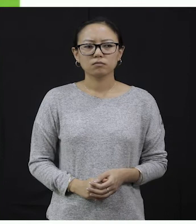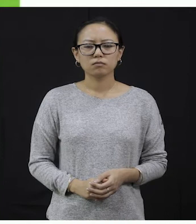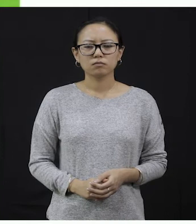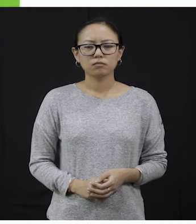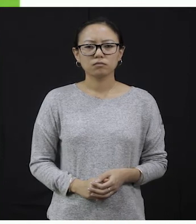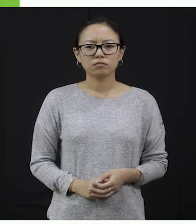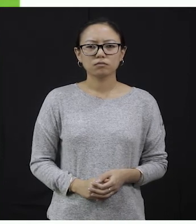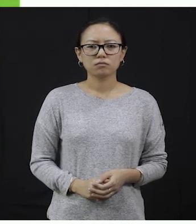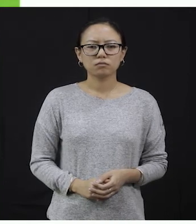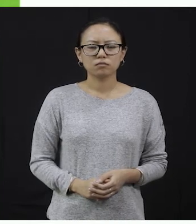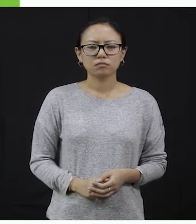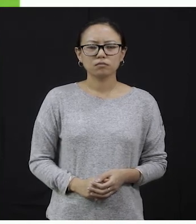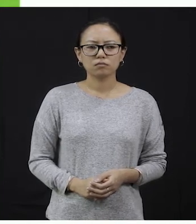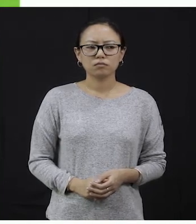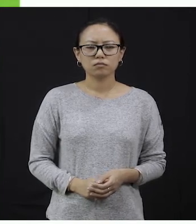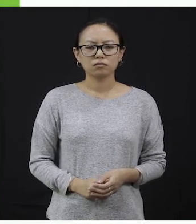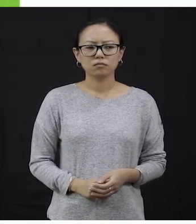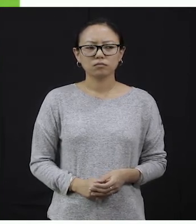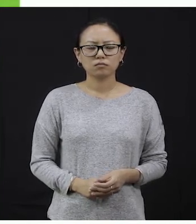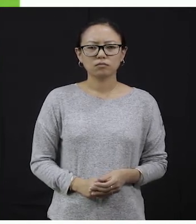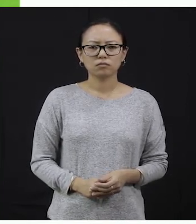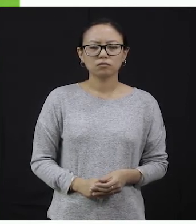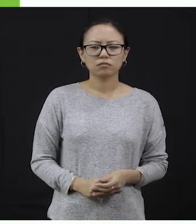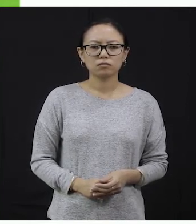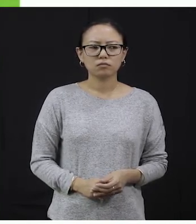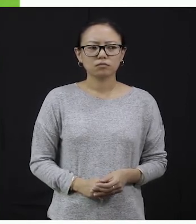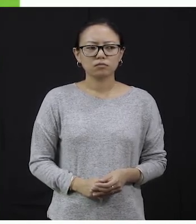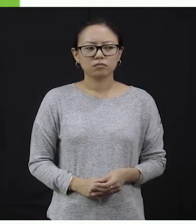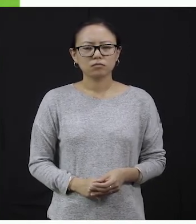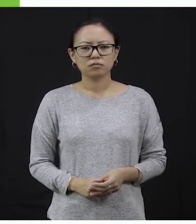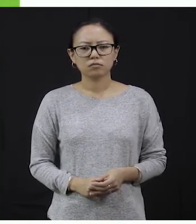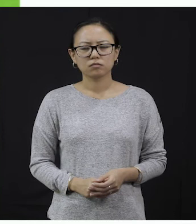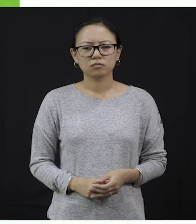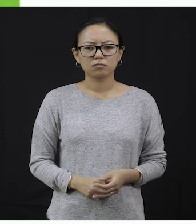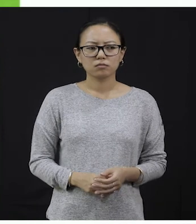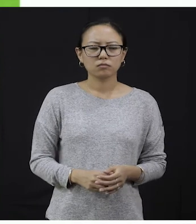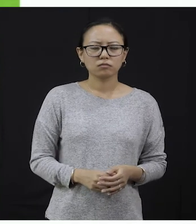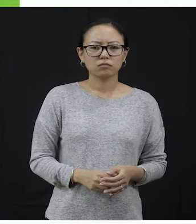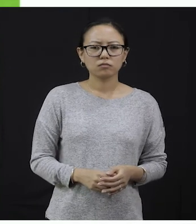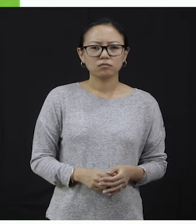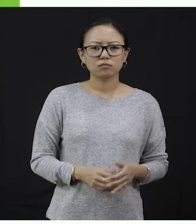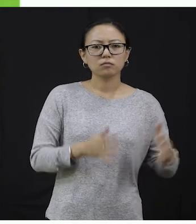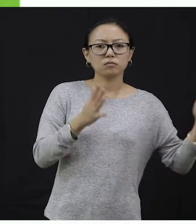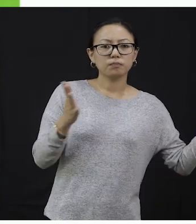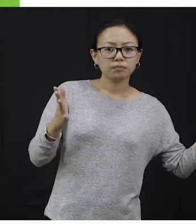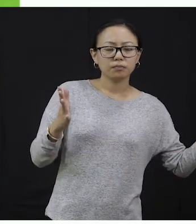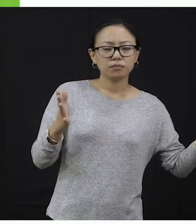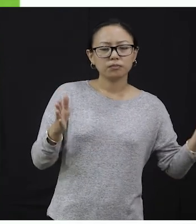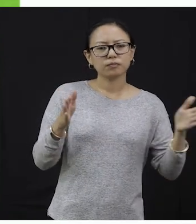So comparison of numbers here, we will learn about greater than, less than, and equal to.